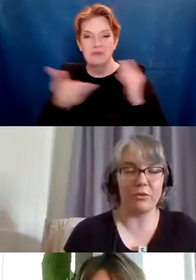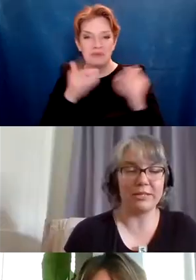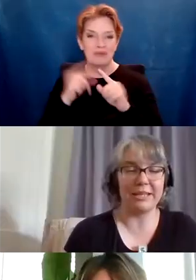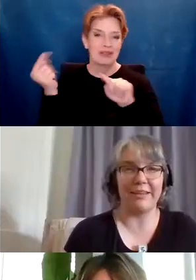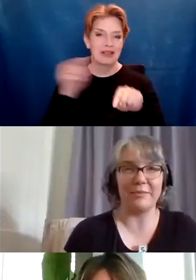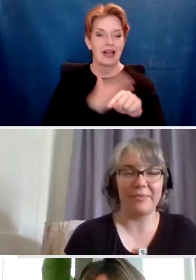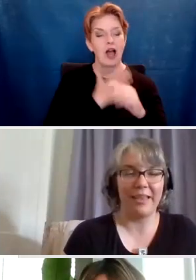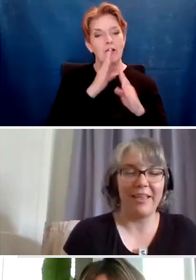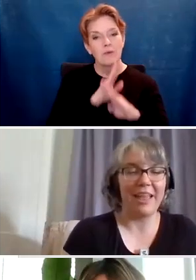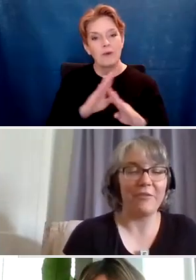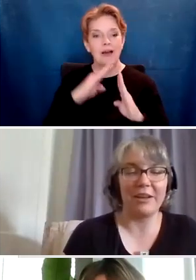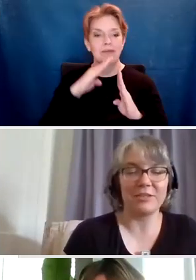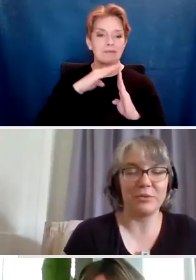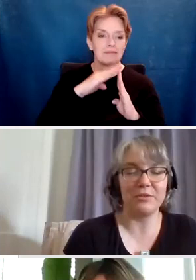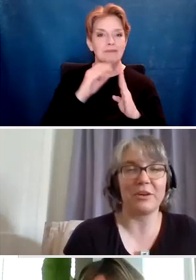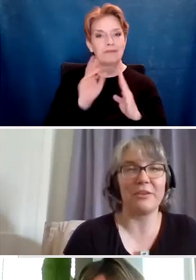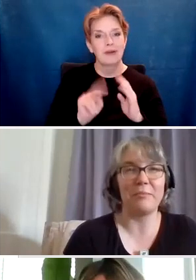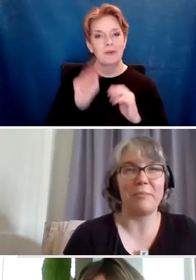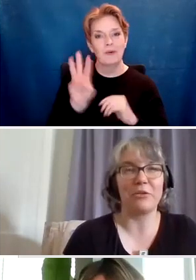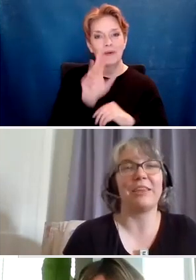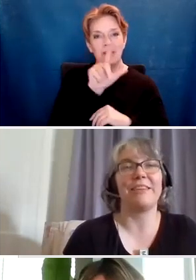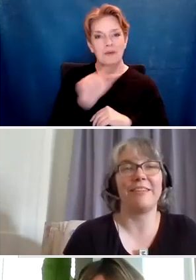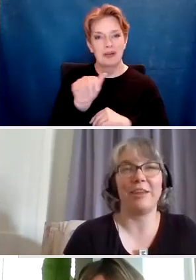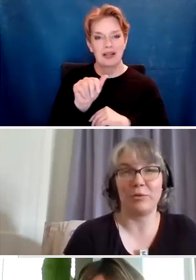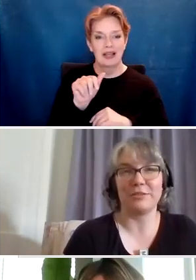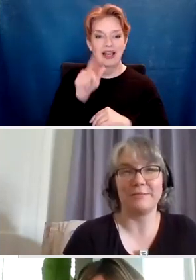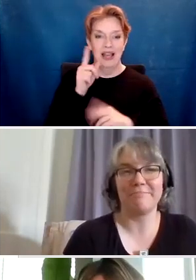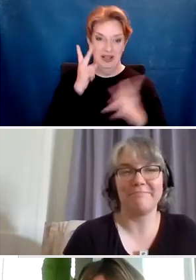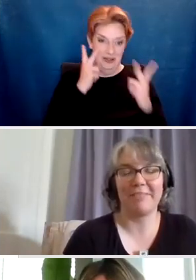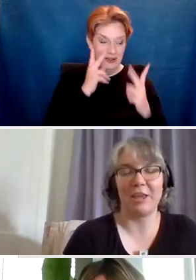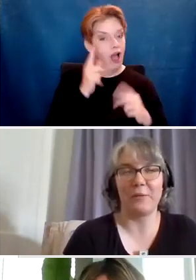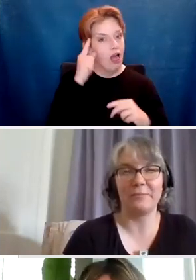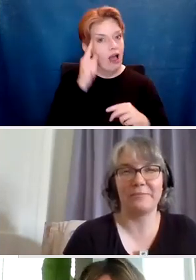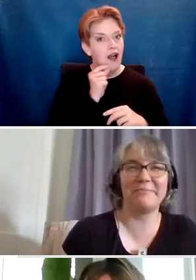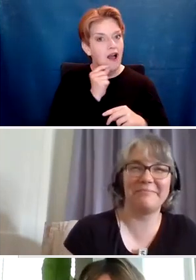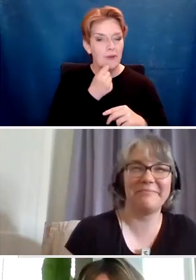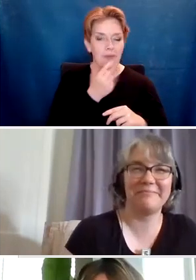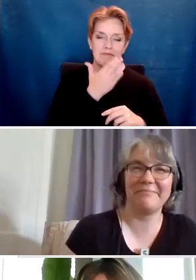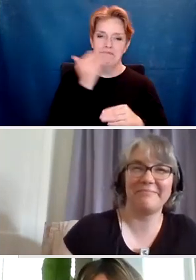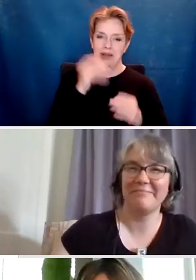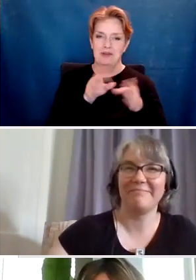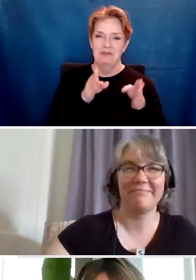corner of Louisiana. The African House murals are even better looking in person. Thank you.